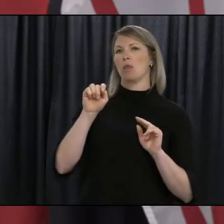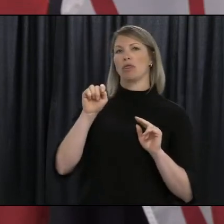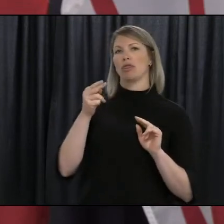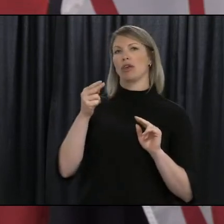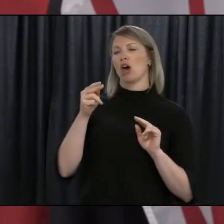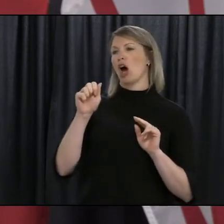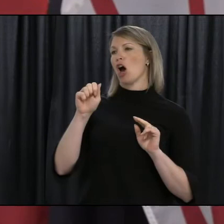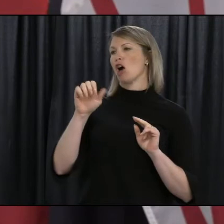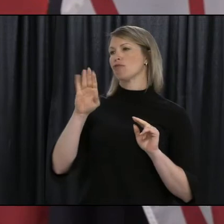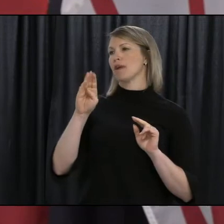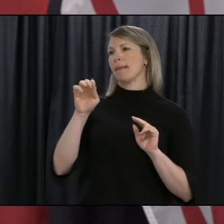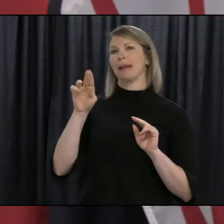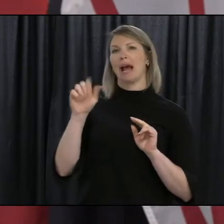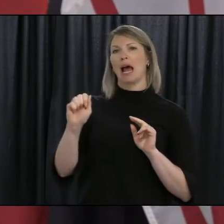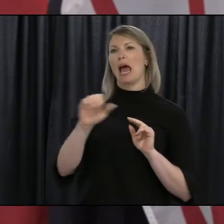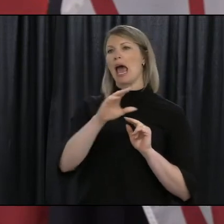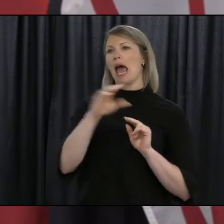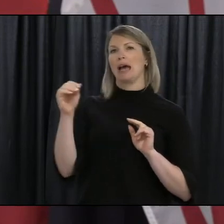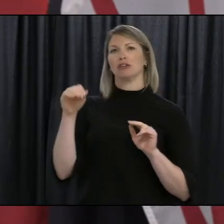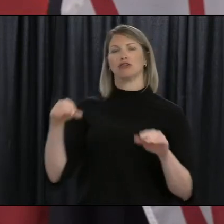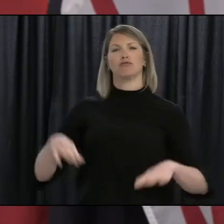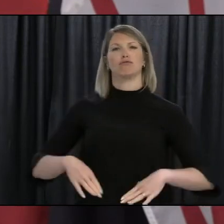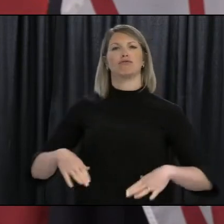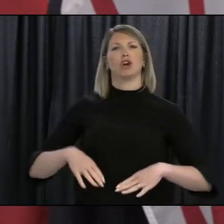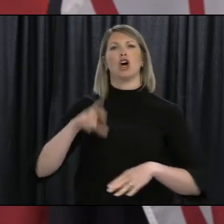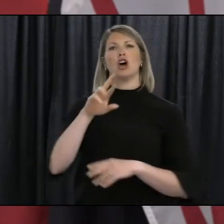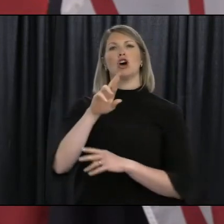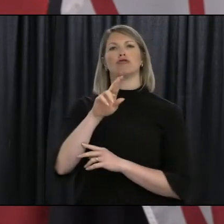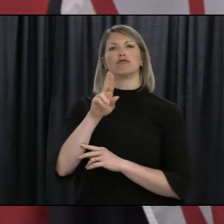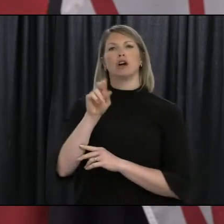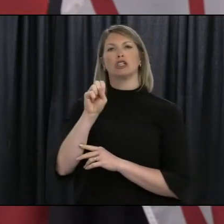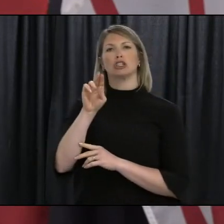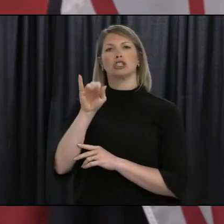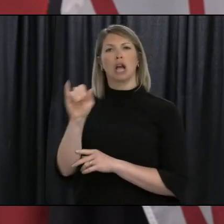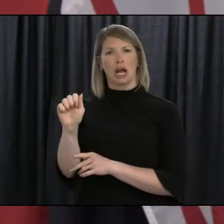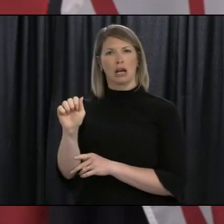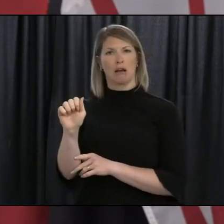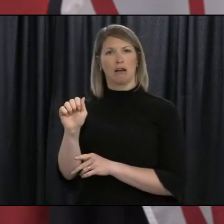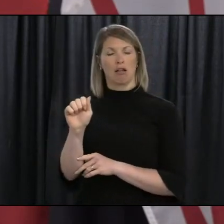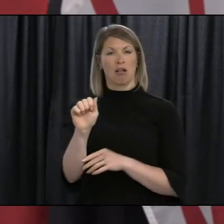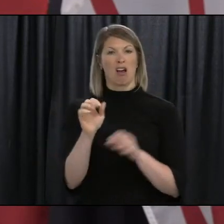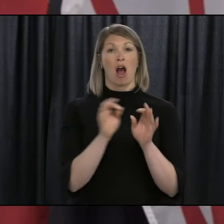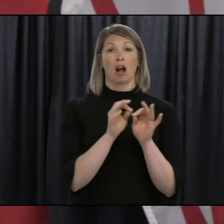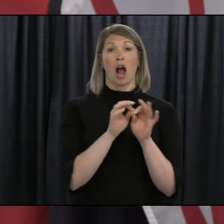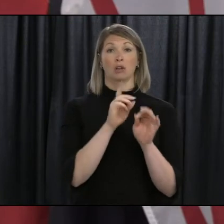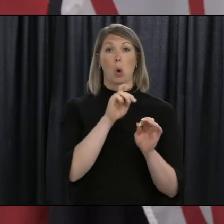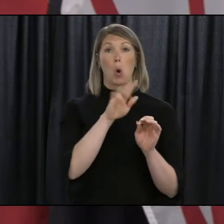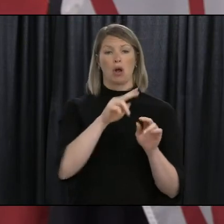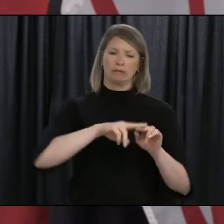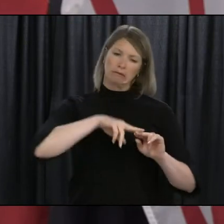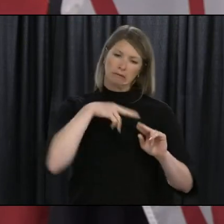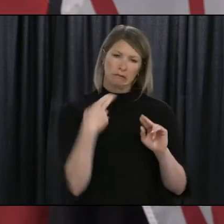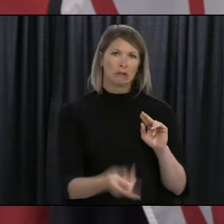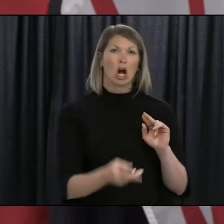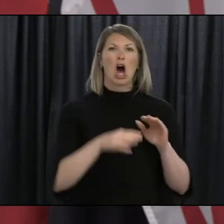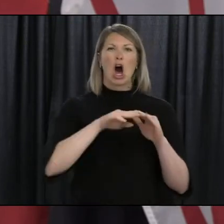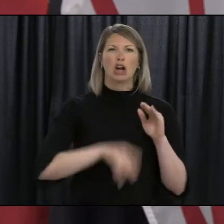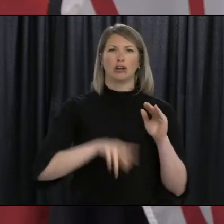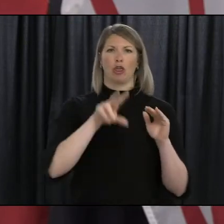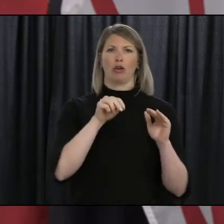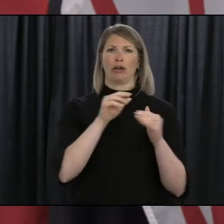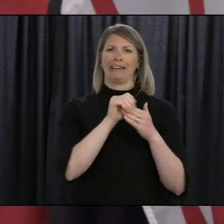On March 16th, the price of a barrel of oil dropped below $30 US, remaining below